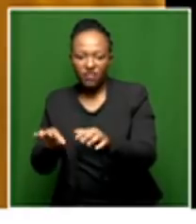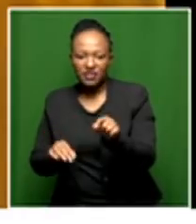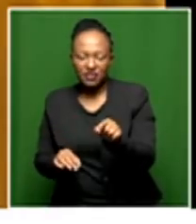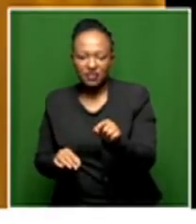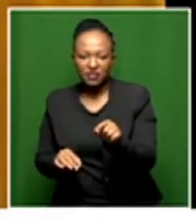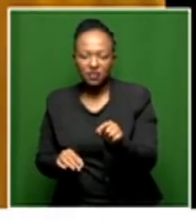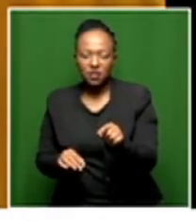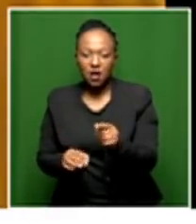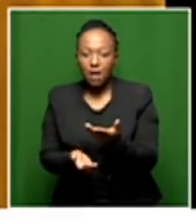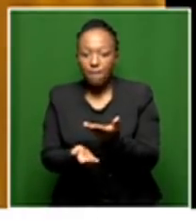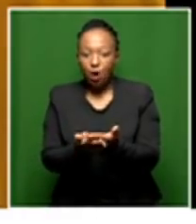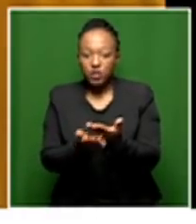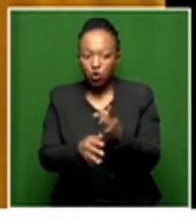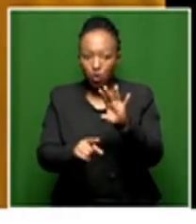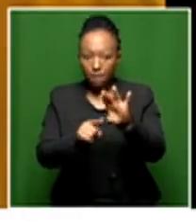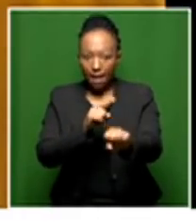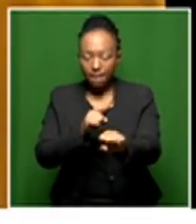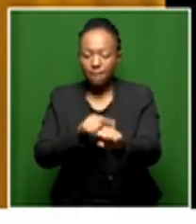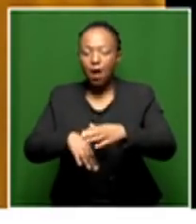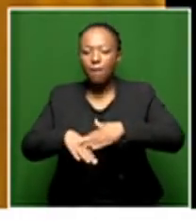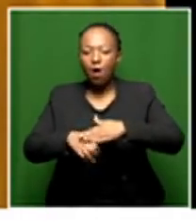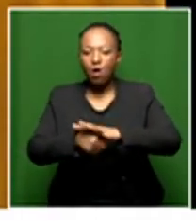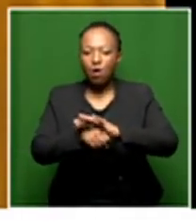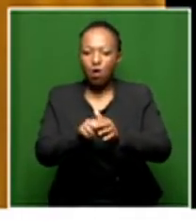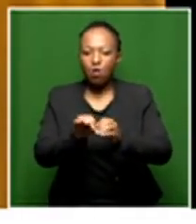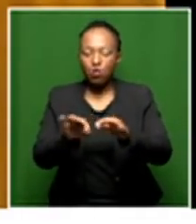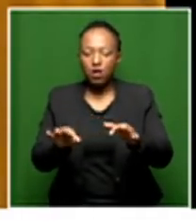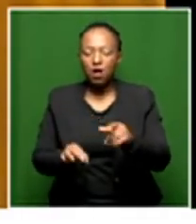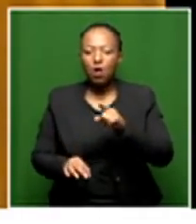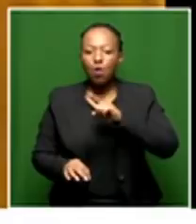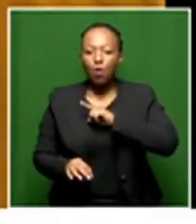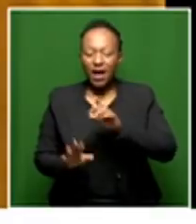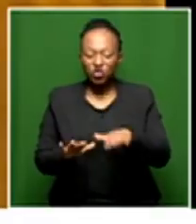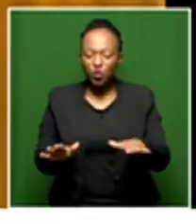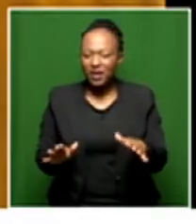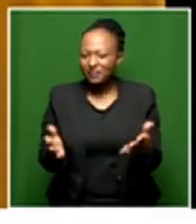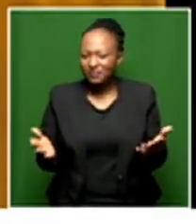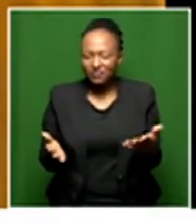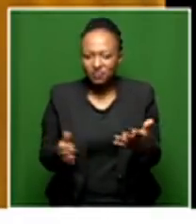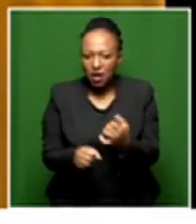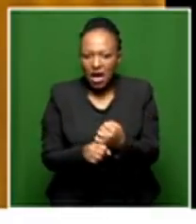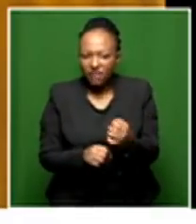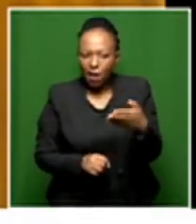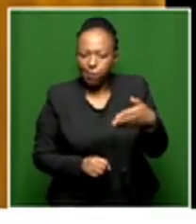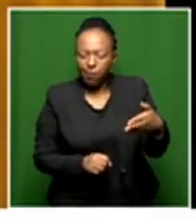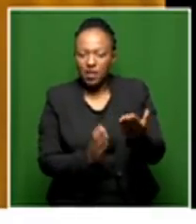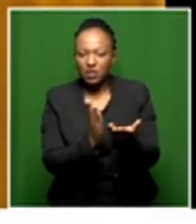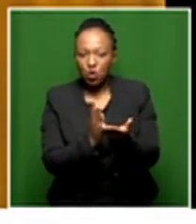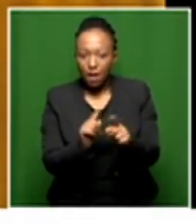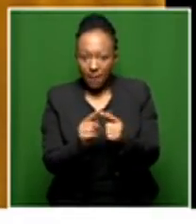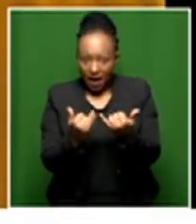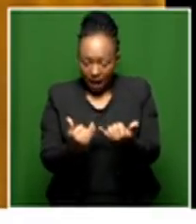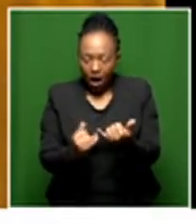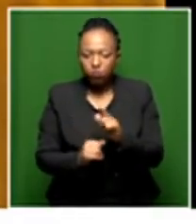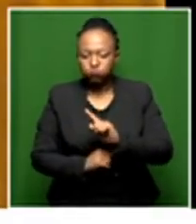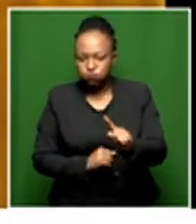are likely to pick up more cases. I think that in the other waves, because children were not in school as much as they have been in